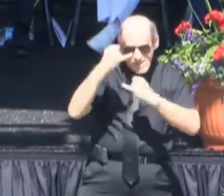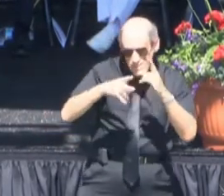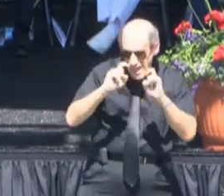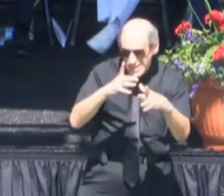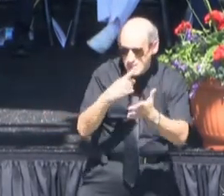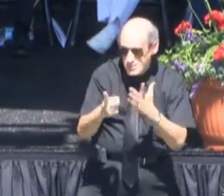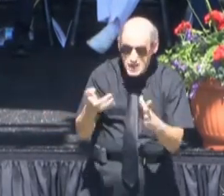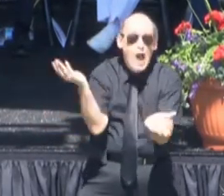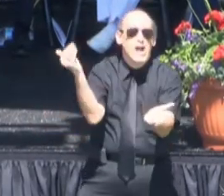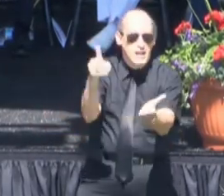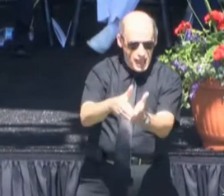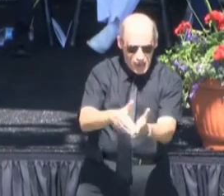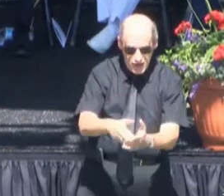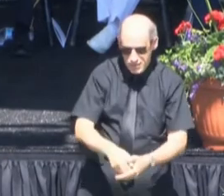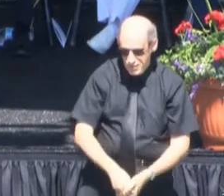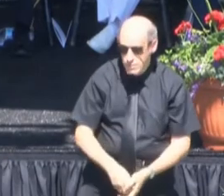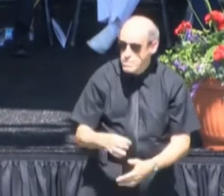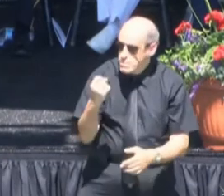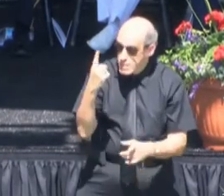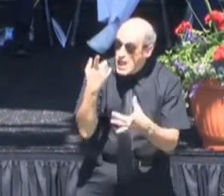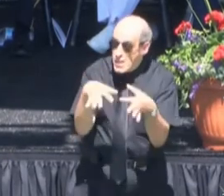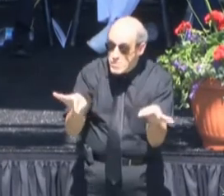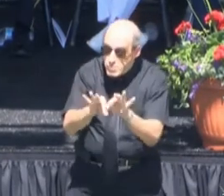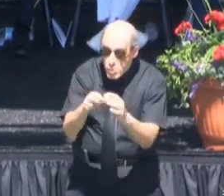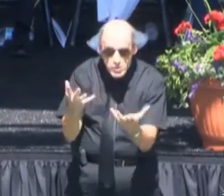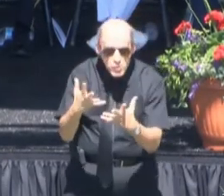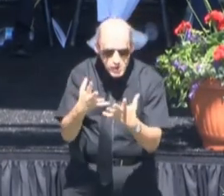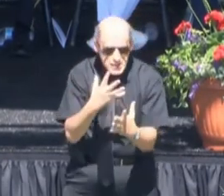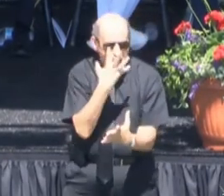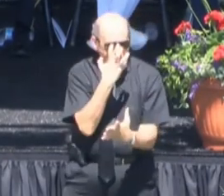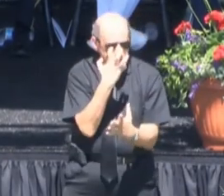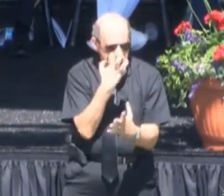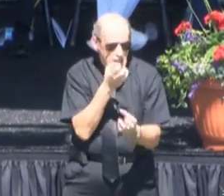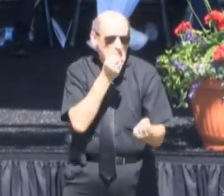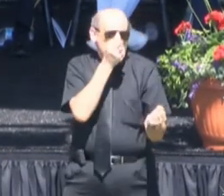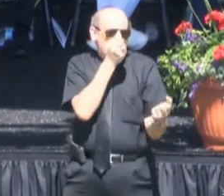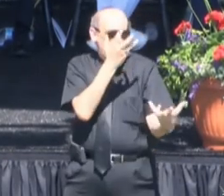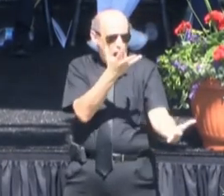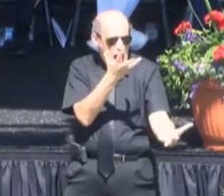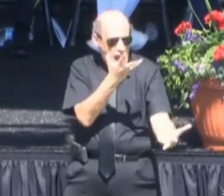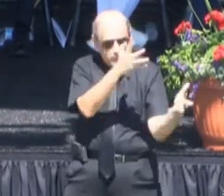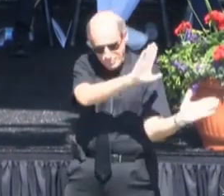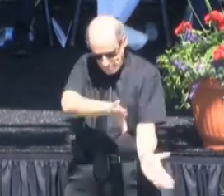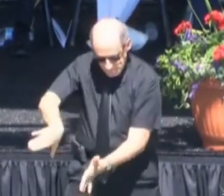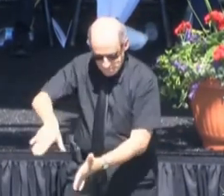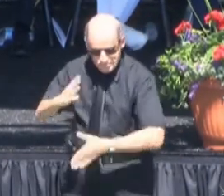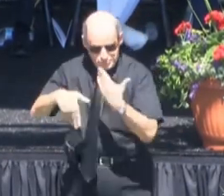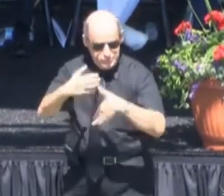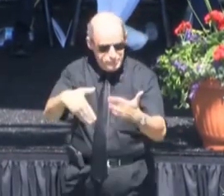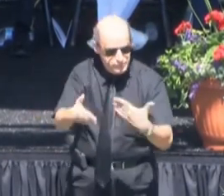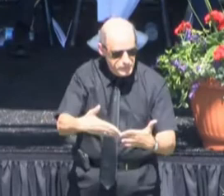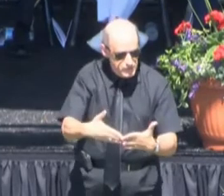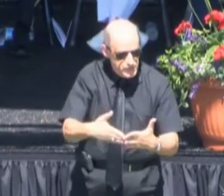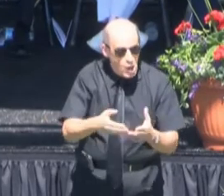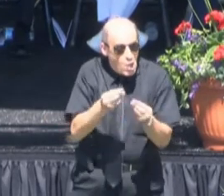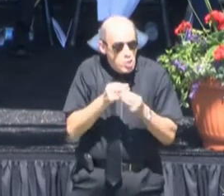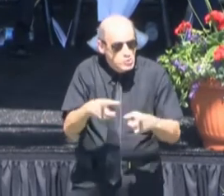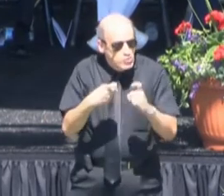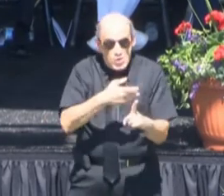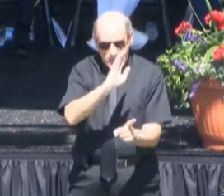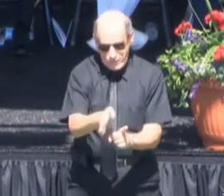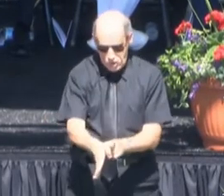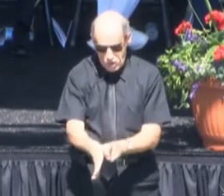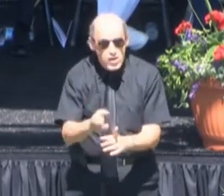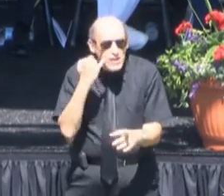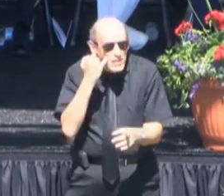again. The important thing is to get angry, yell about it, and then quickly get over it and never lose control of yourself. If